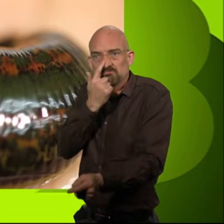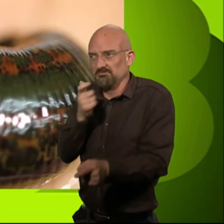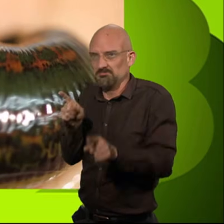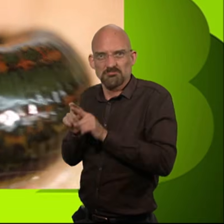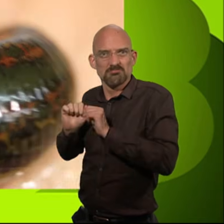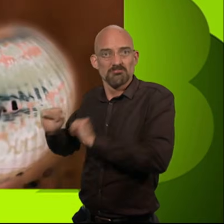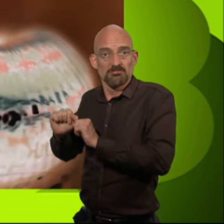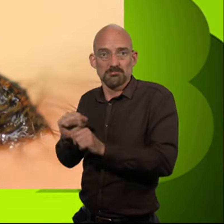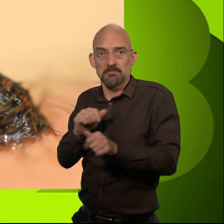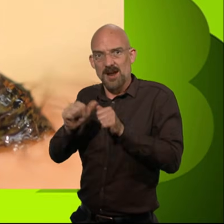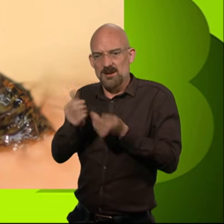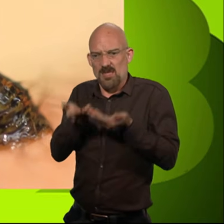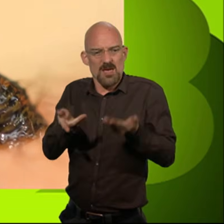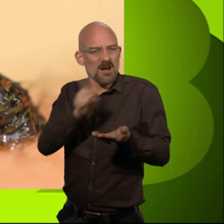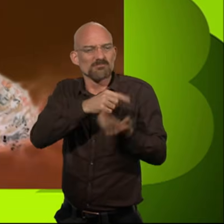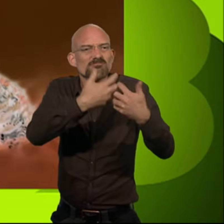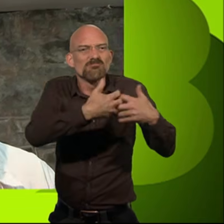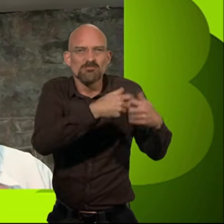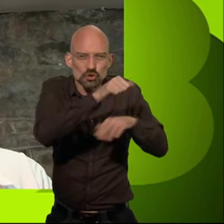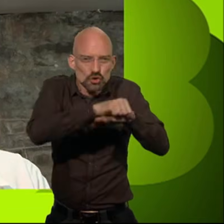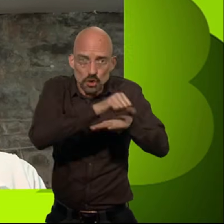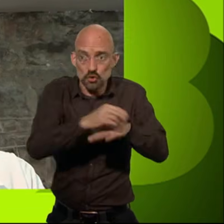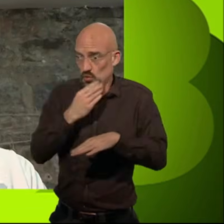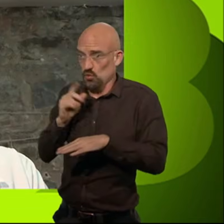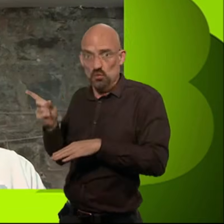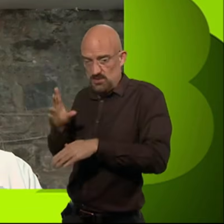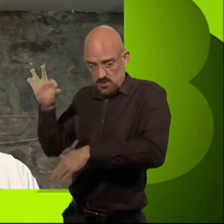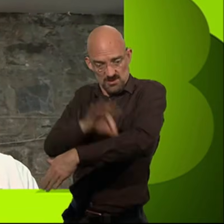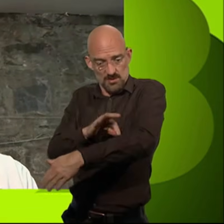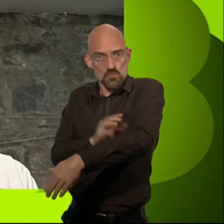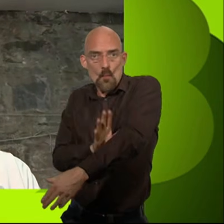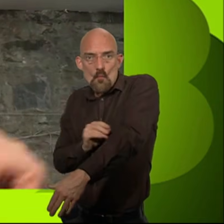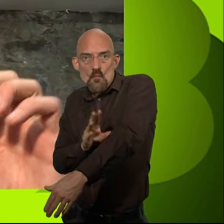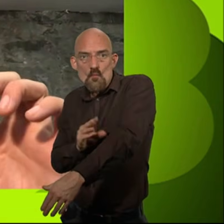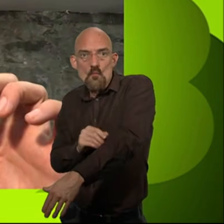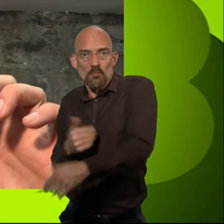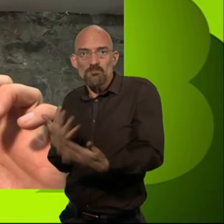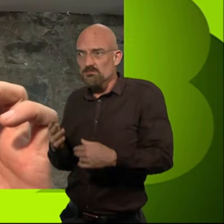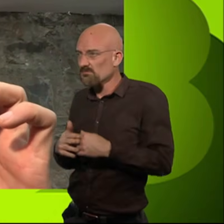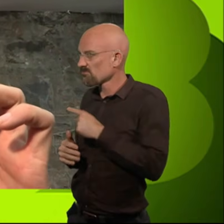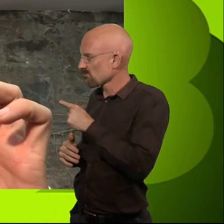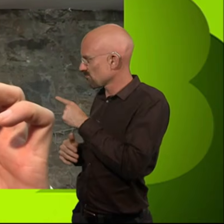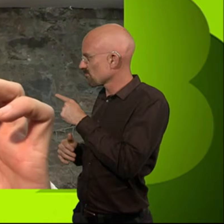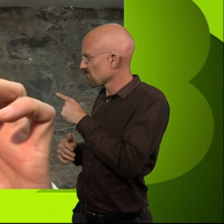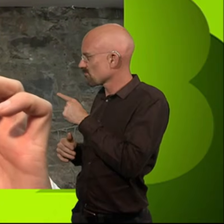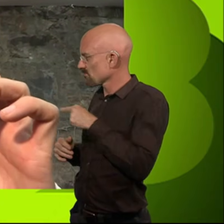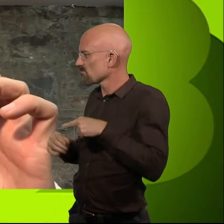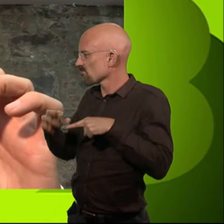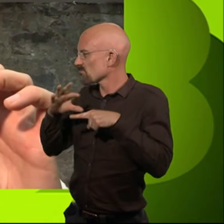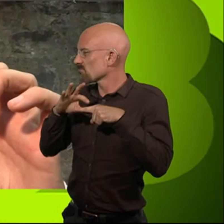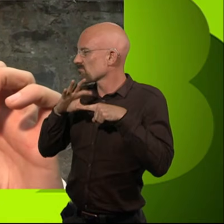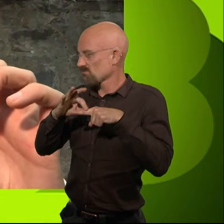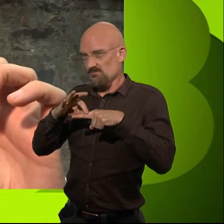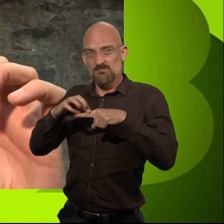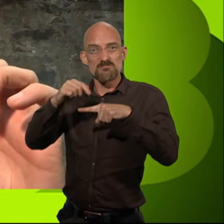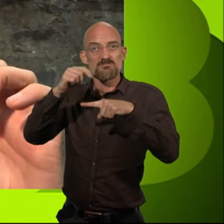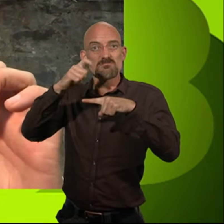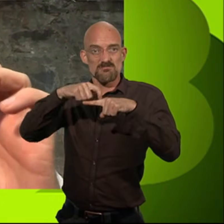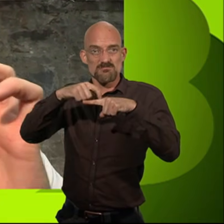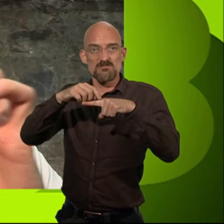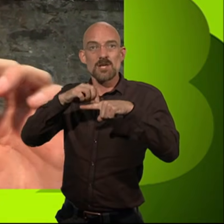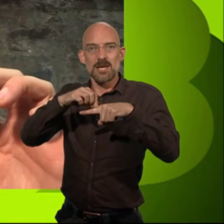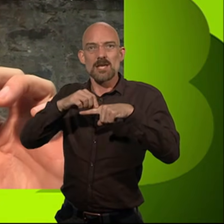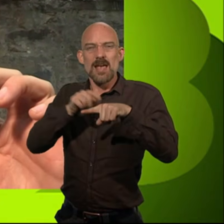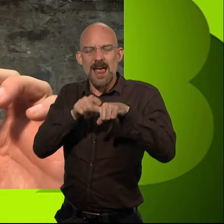So let's say you chop off the end of your finger. A surgeon can attach the finger, but if blood clots have formed inside the bit of dead